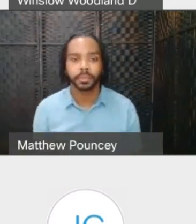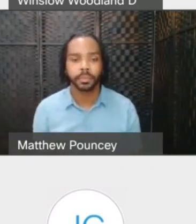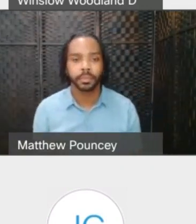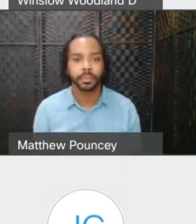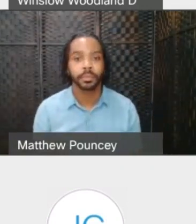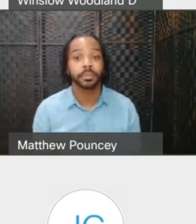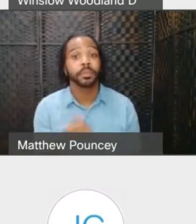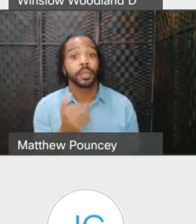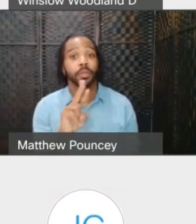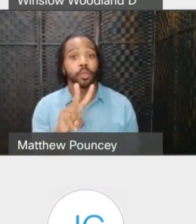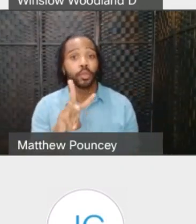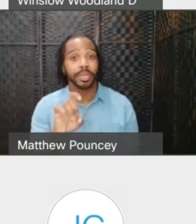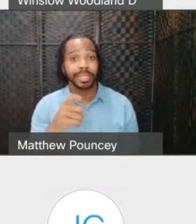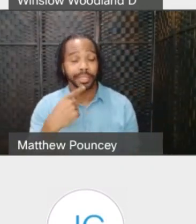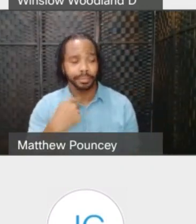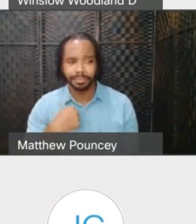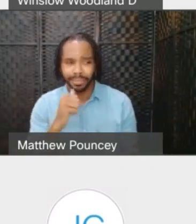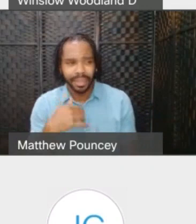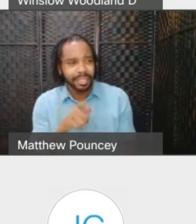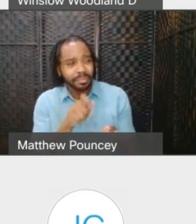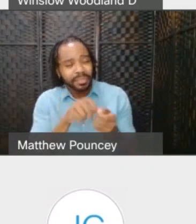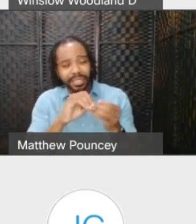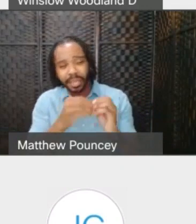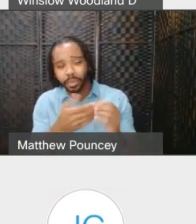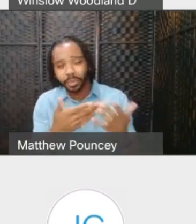So I don't have a specific number for